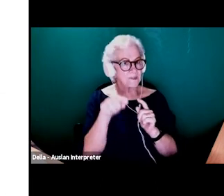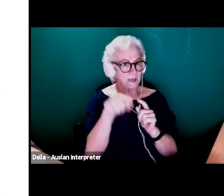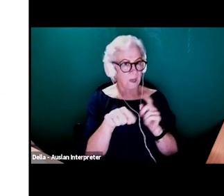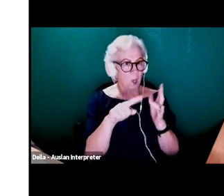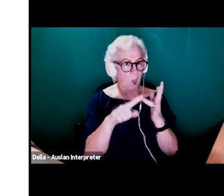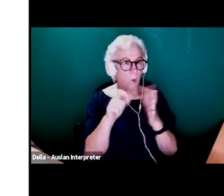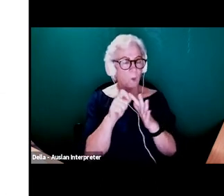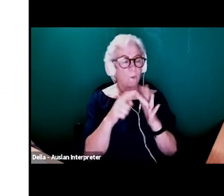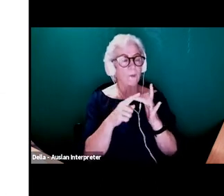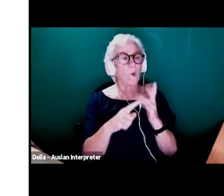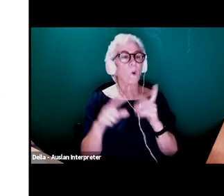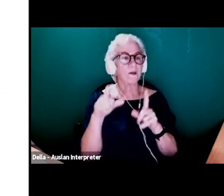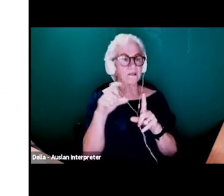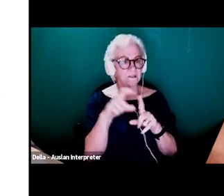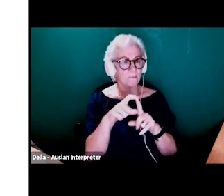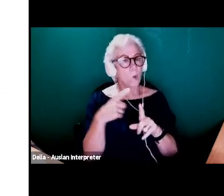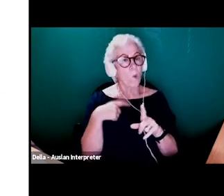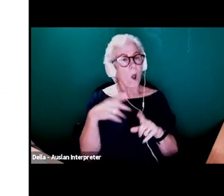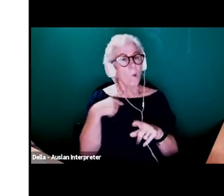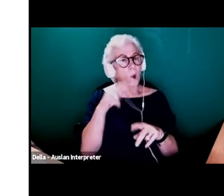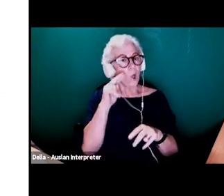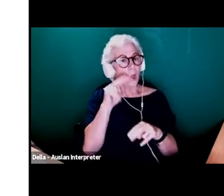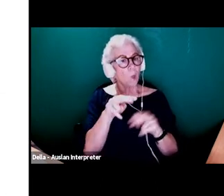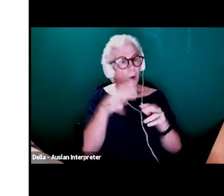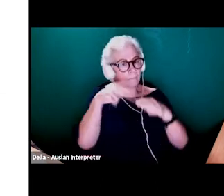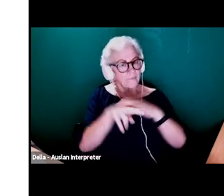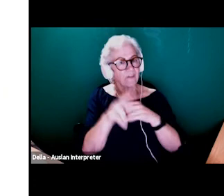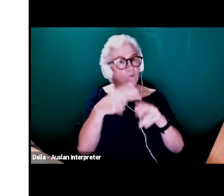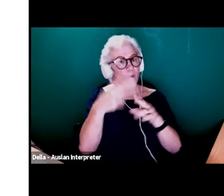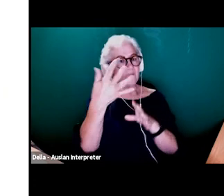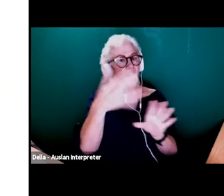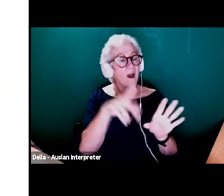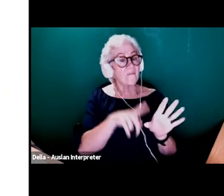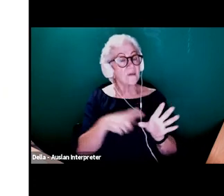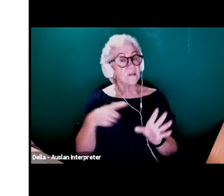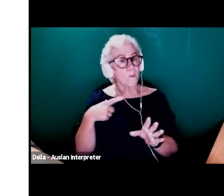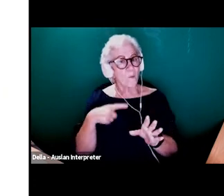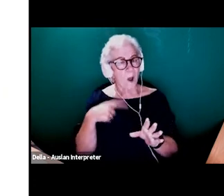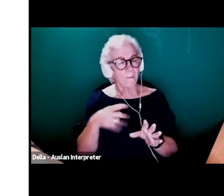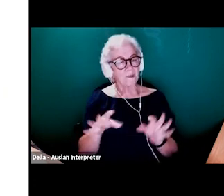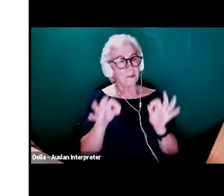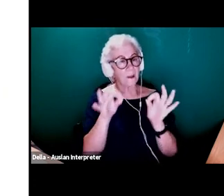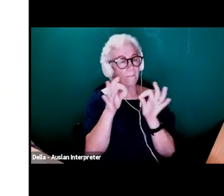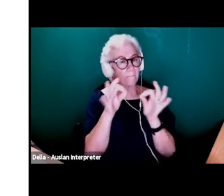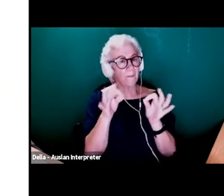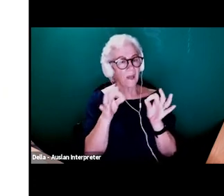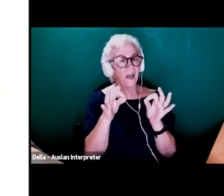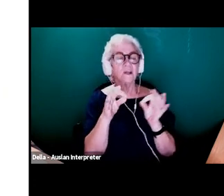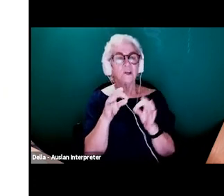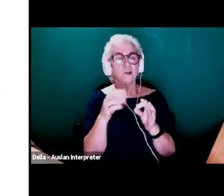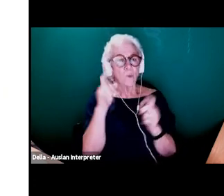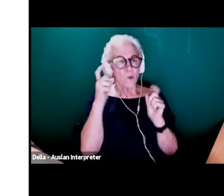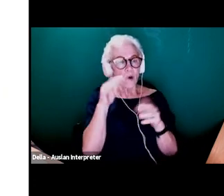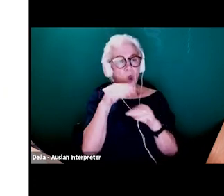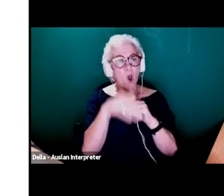So the reason why we wanted to look at 5-year use trajectories is because there is a particular concern about long-term use of opioids in